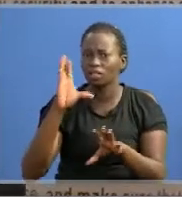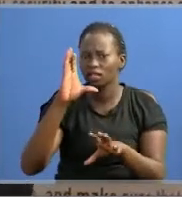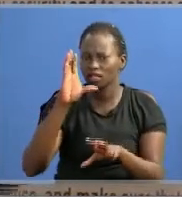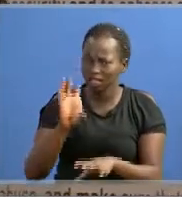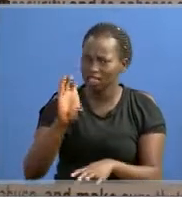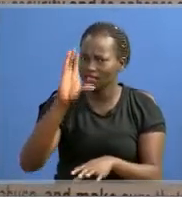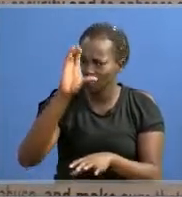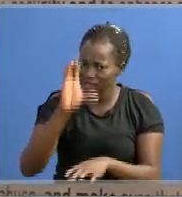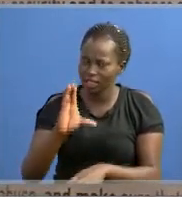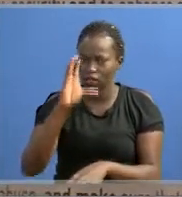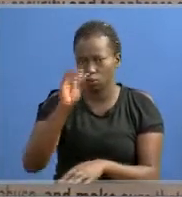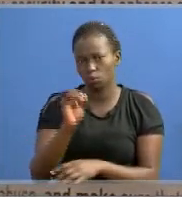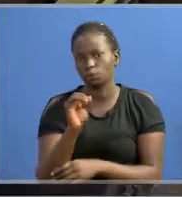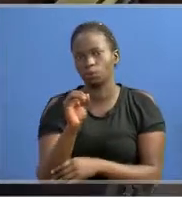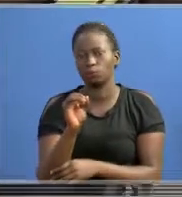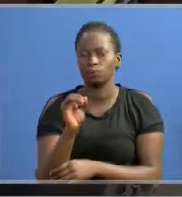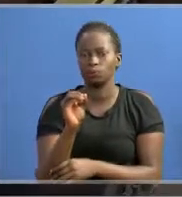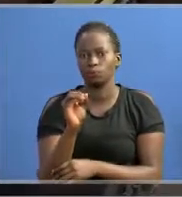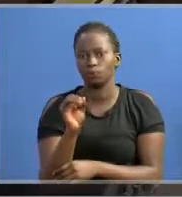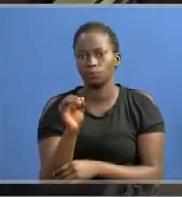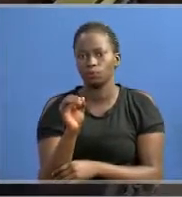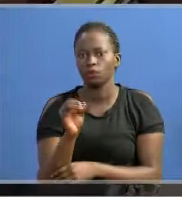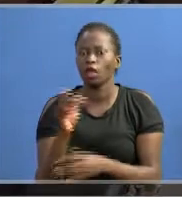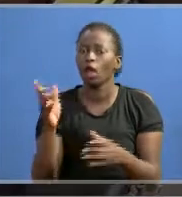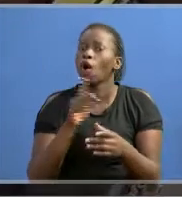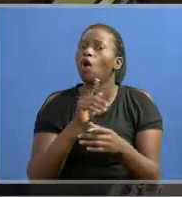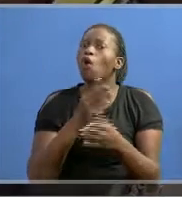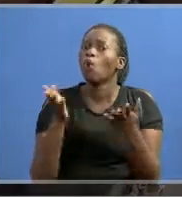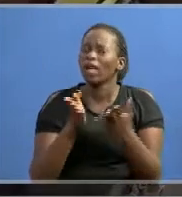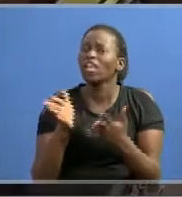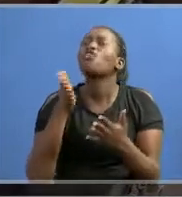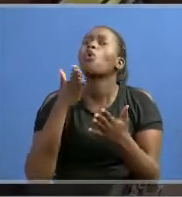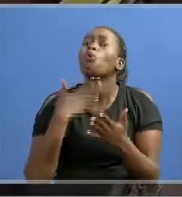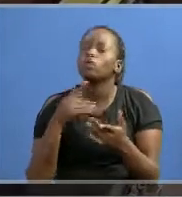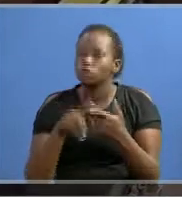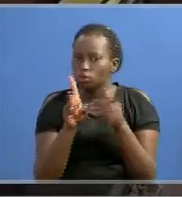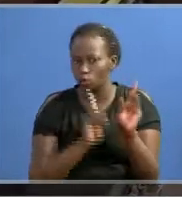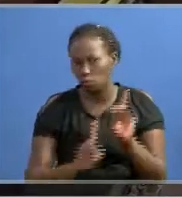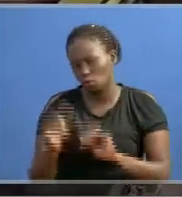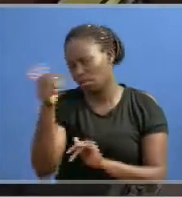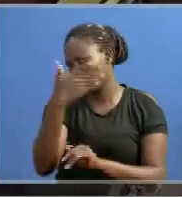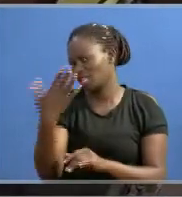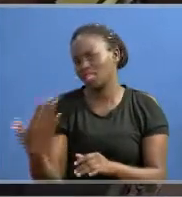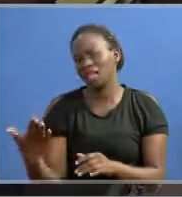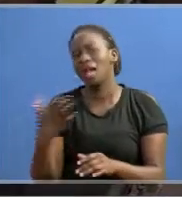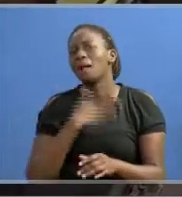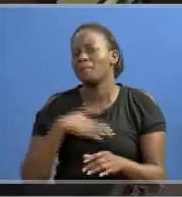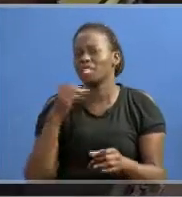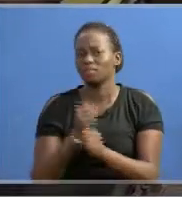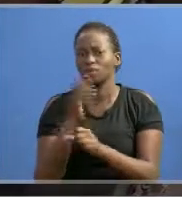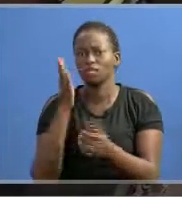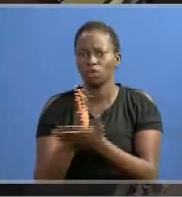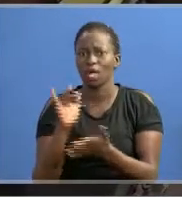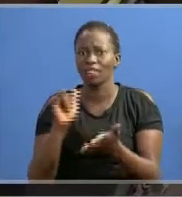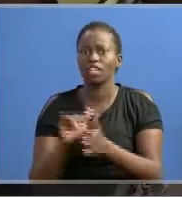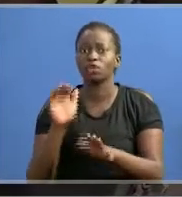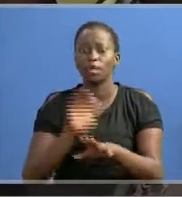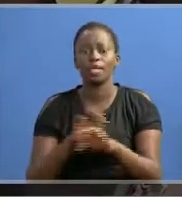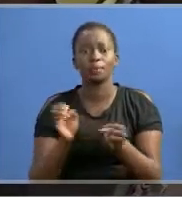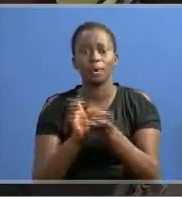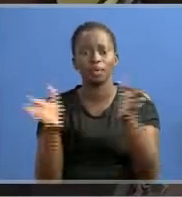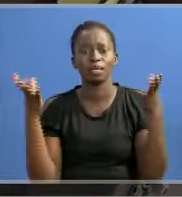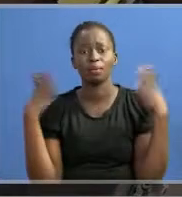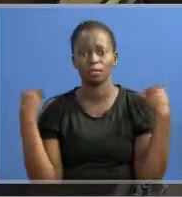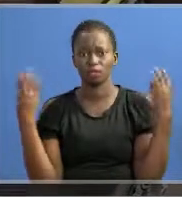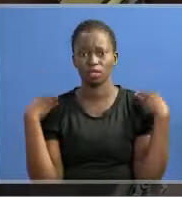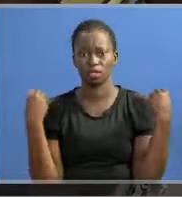goes directly into your advisor. Whenever you want to do anything, please make sure that you get the public participation, the way